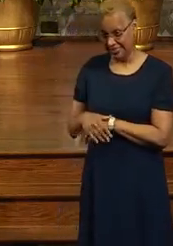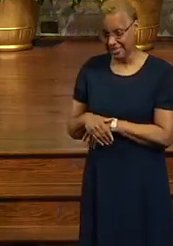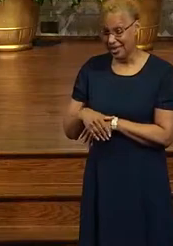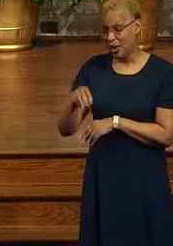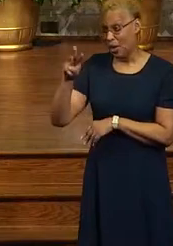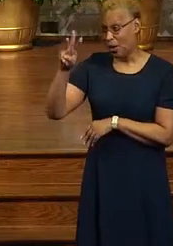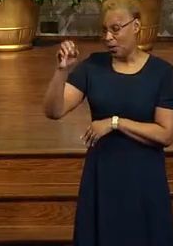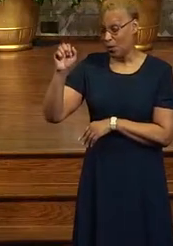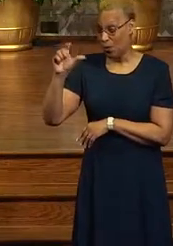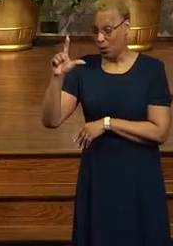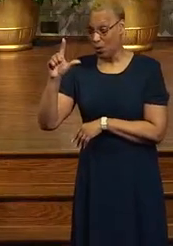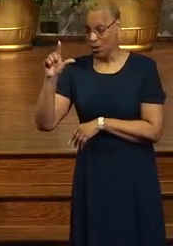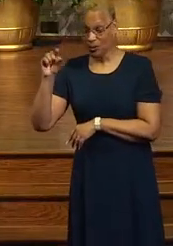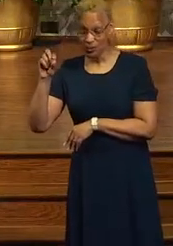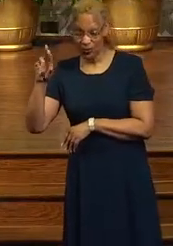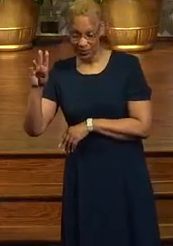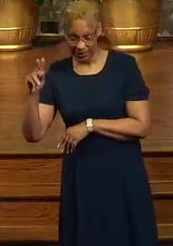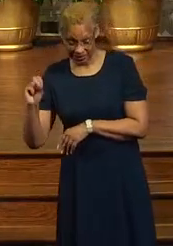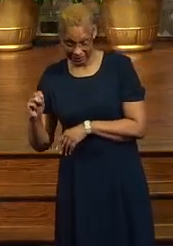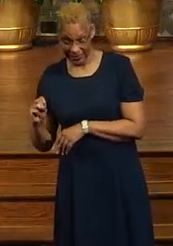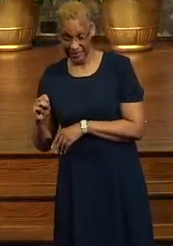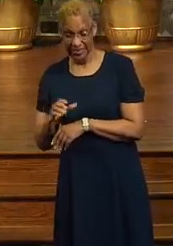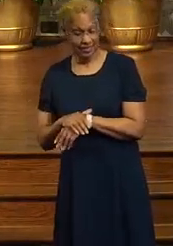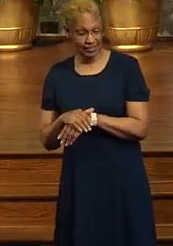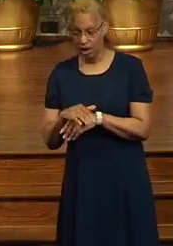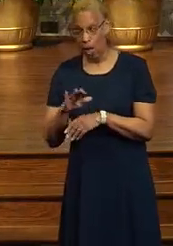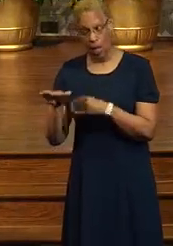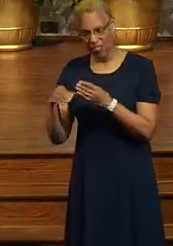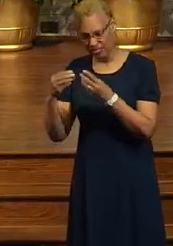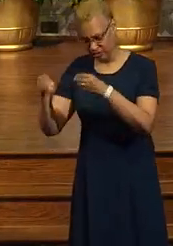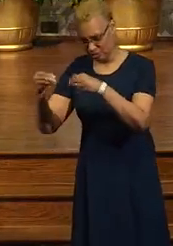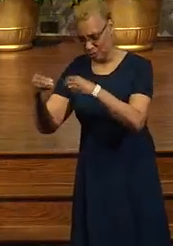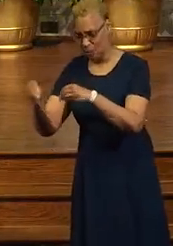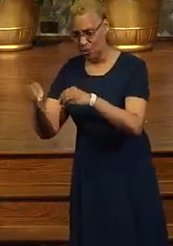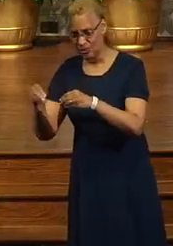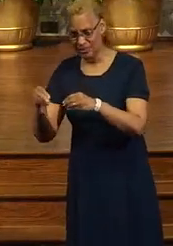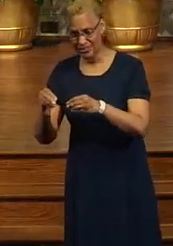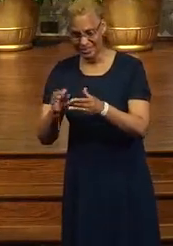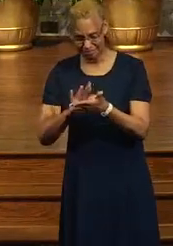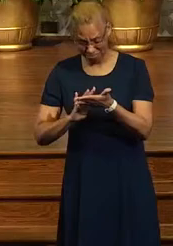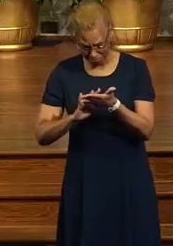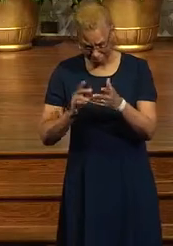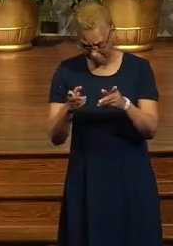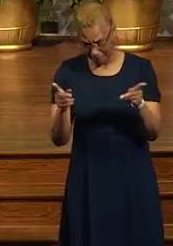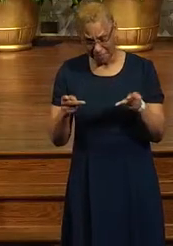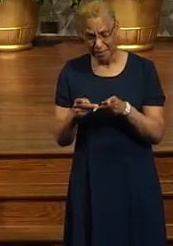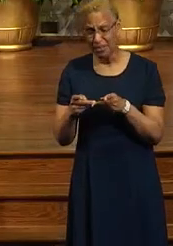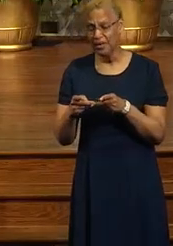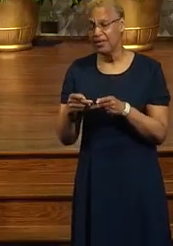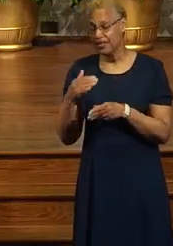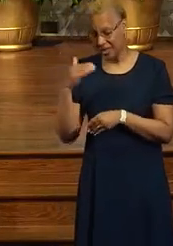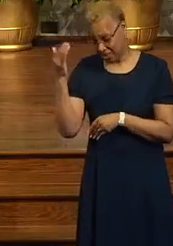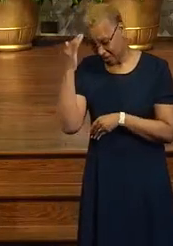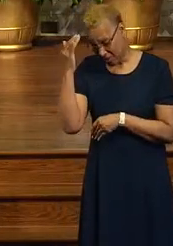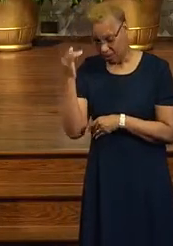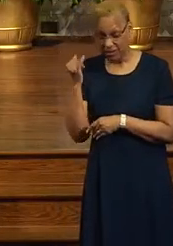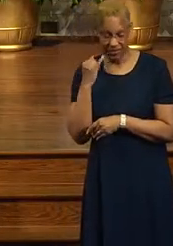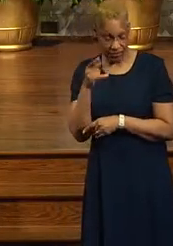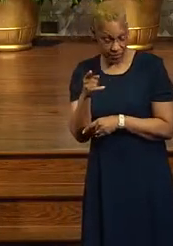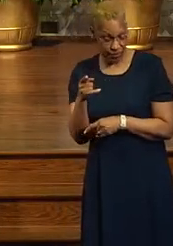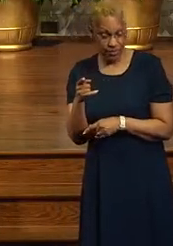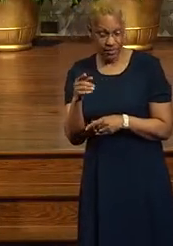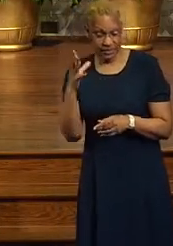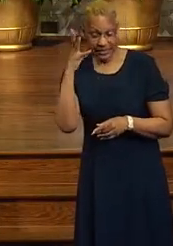Walgreens and Walmart and Publix, because they know that if you have a